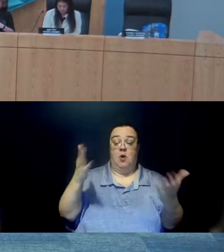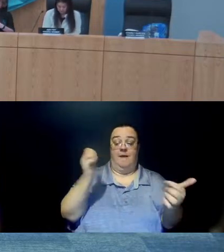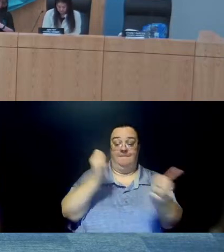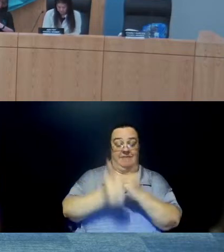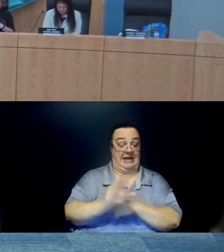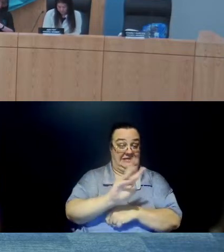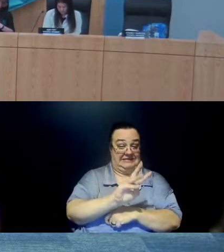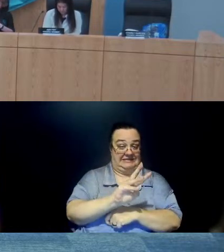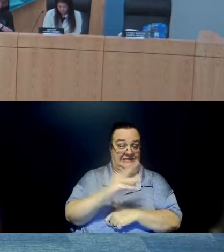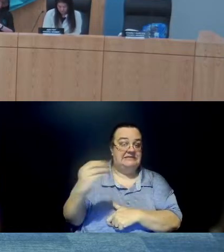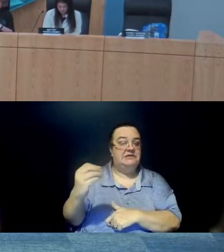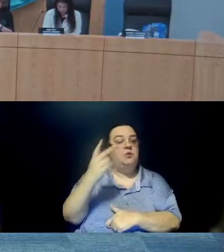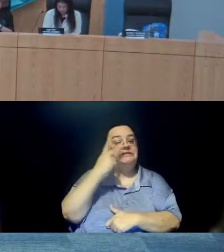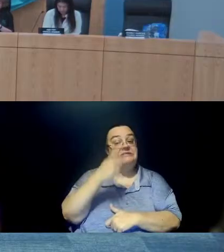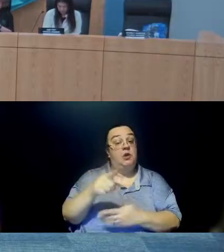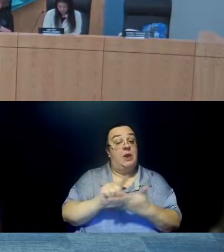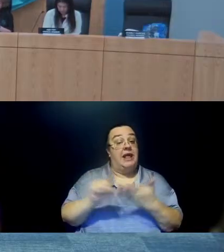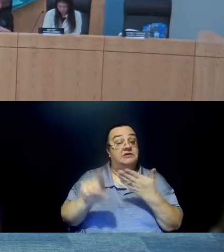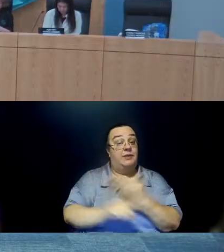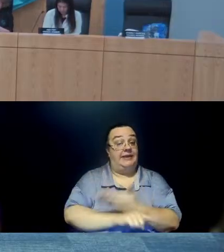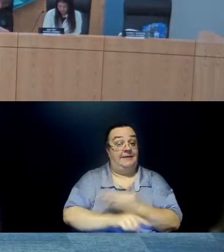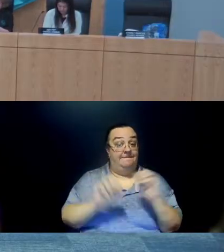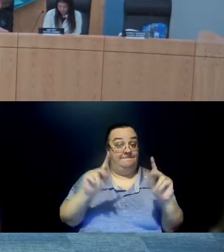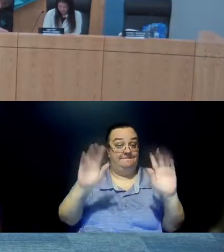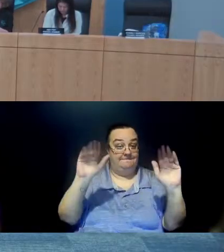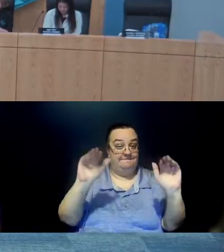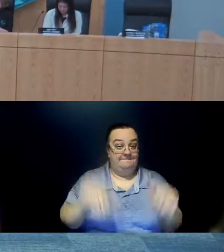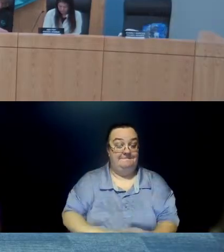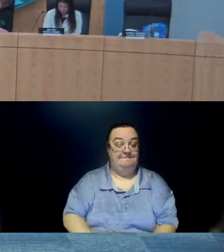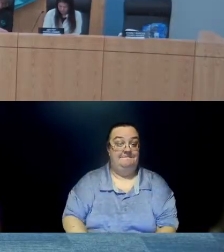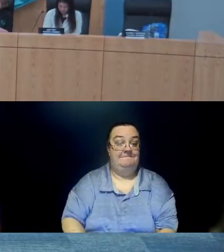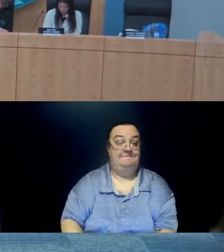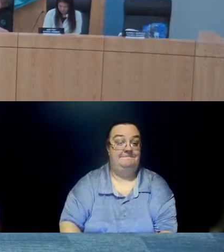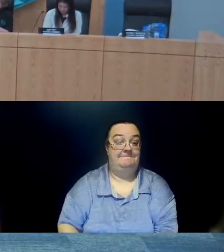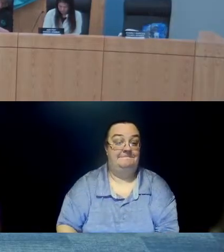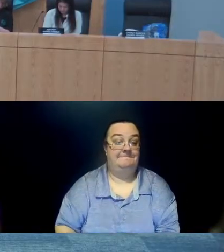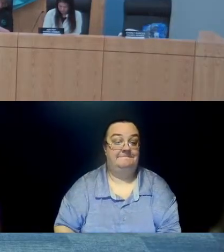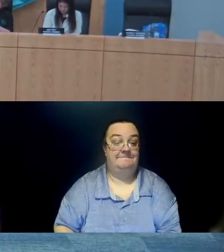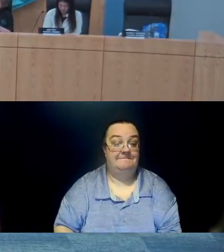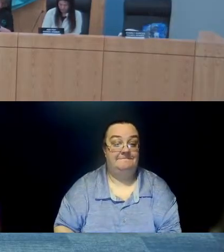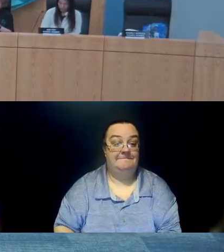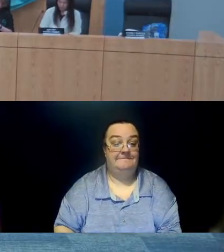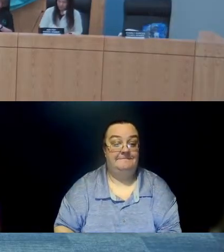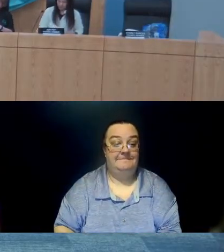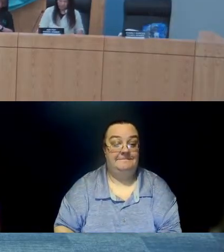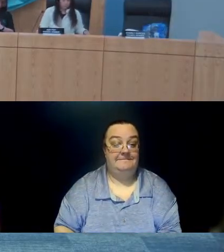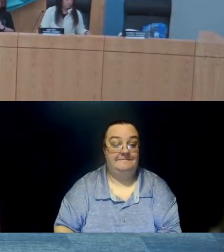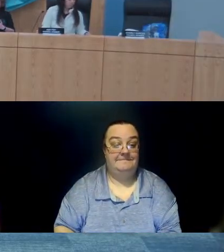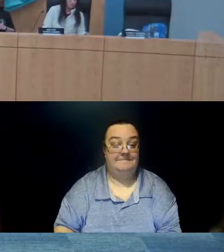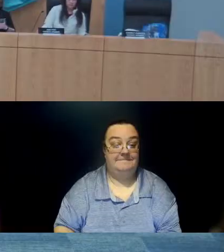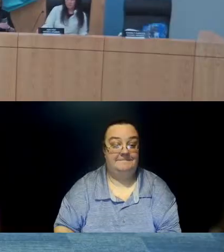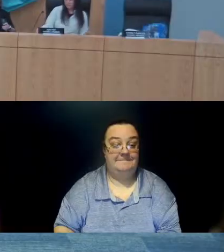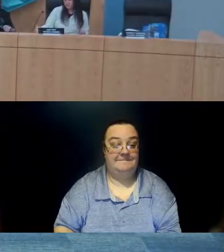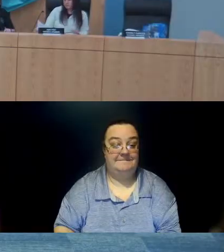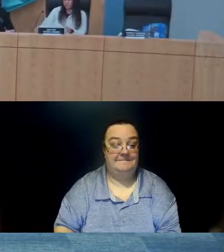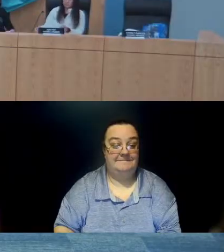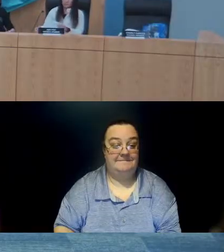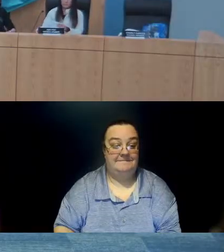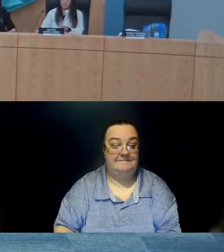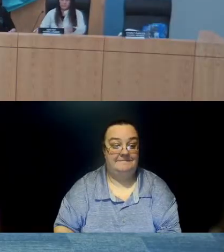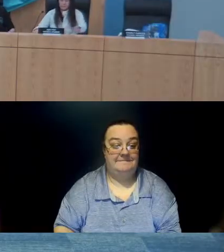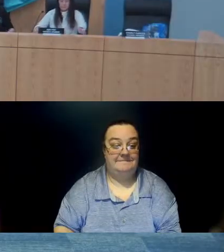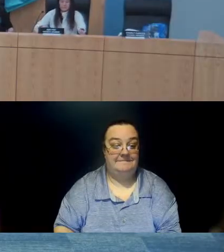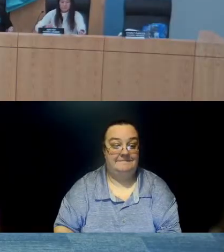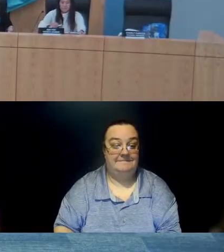6-0. We'll see you in a week. Bye, everybody. Seamless.